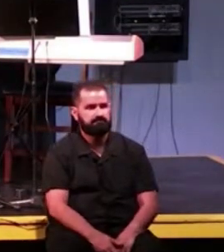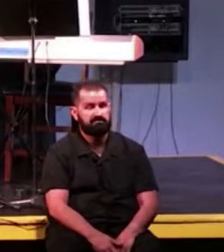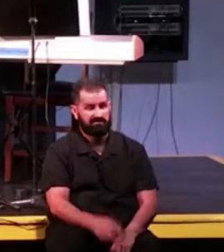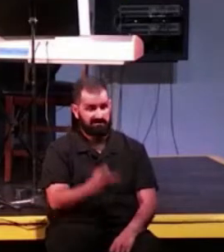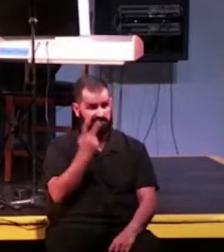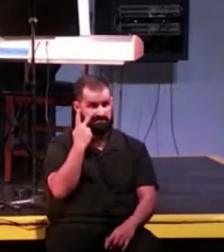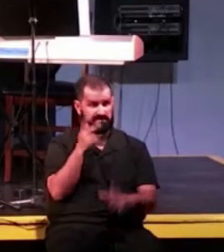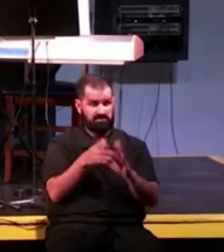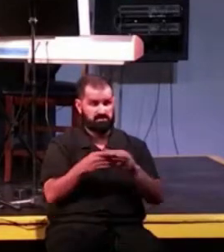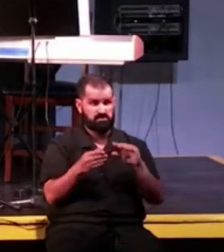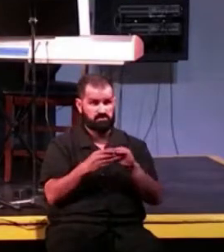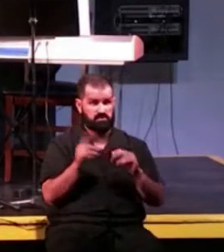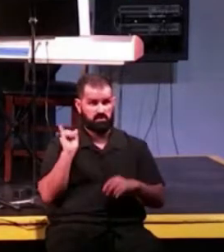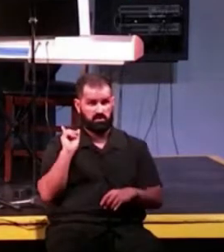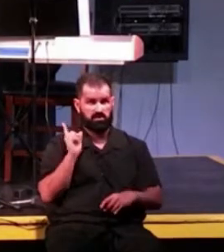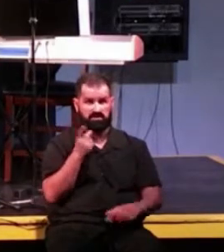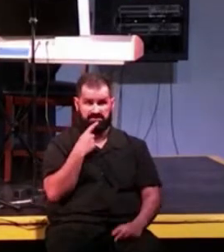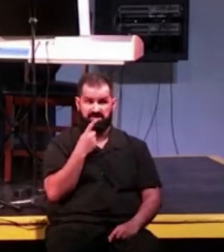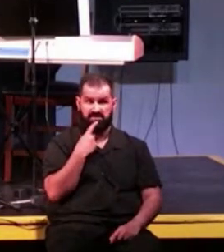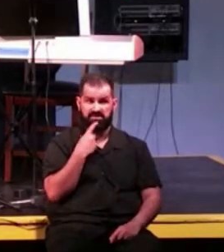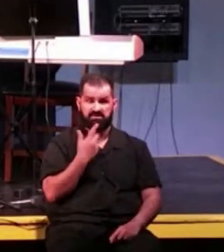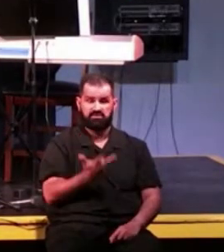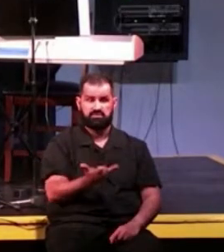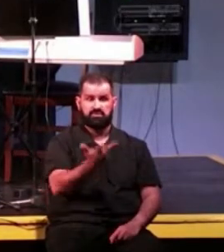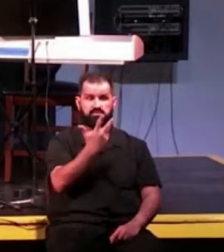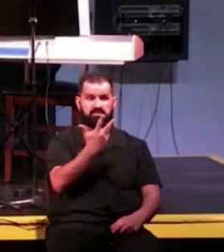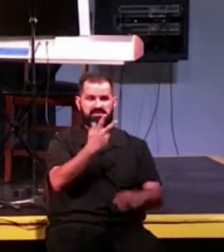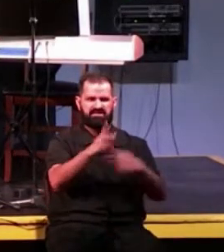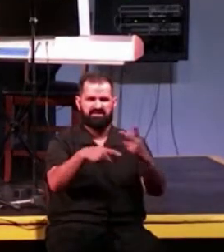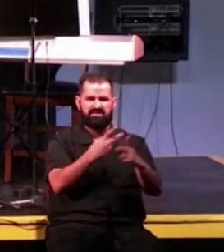The story of Ruth tells us there's three people in this life.